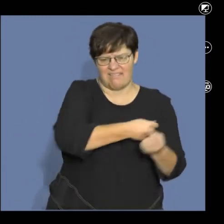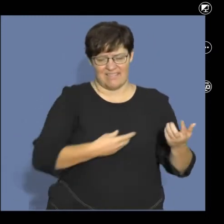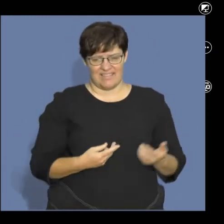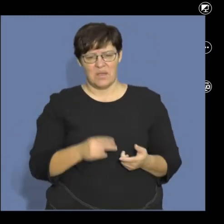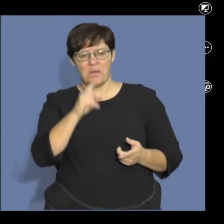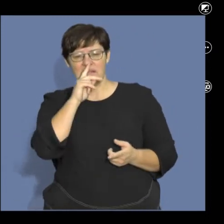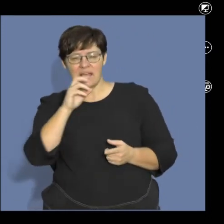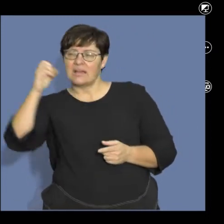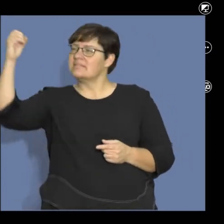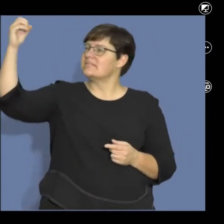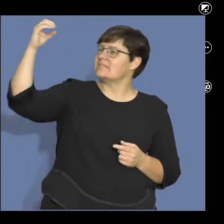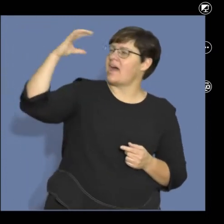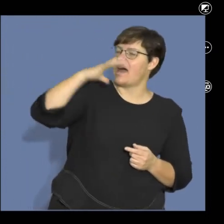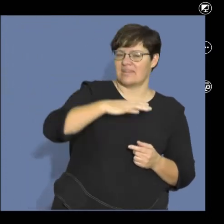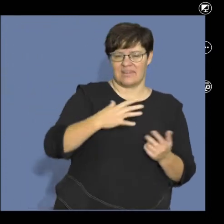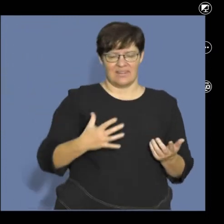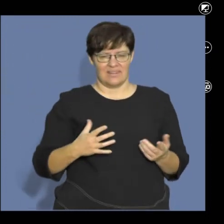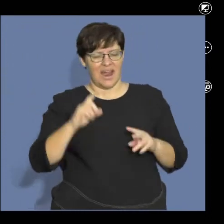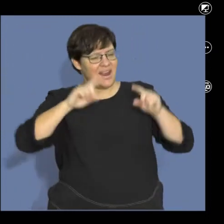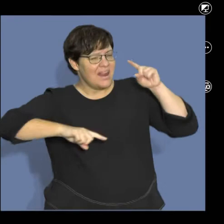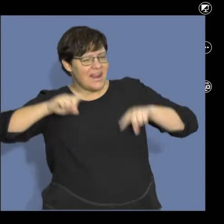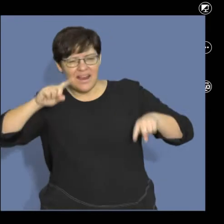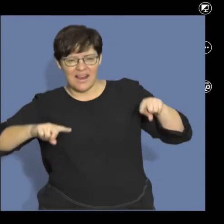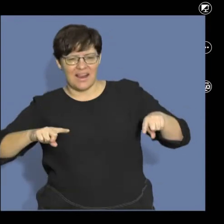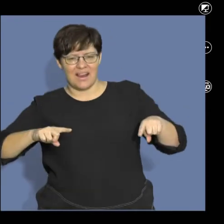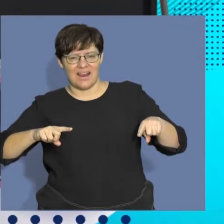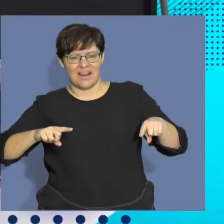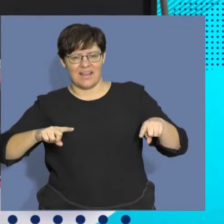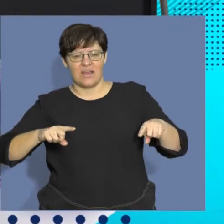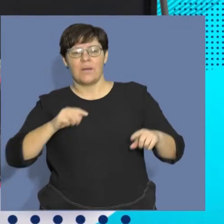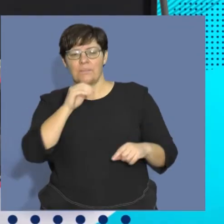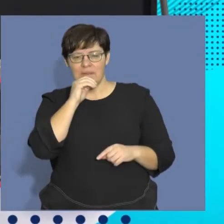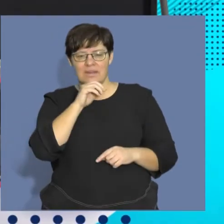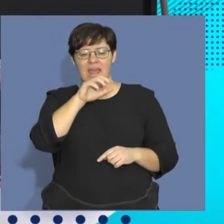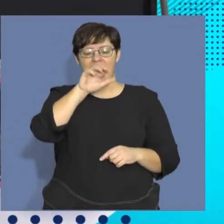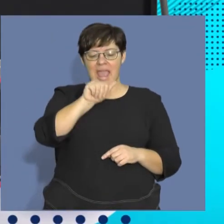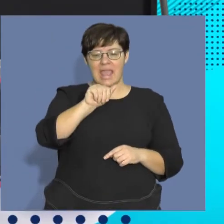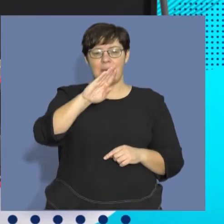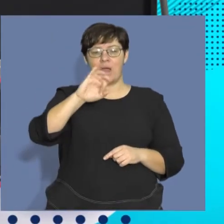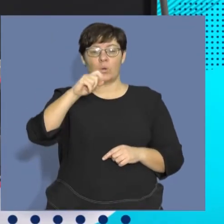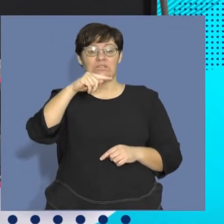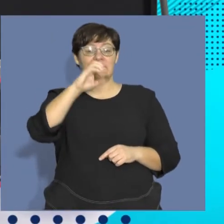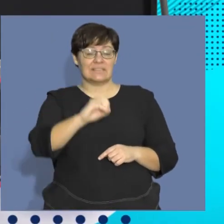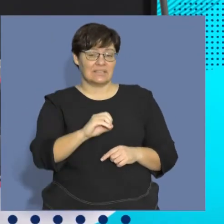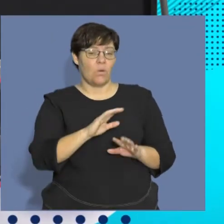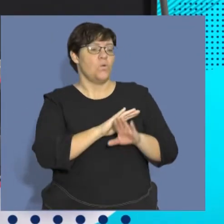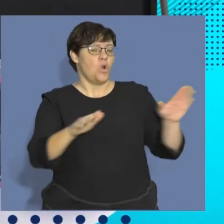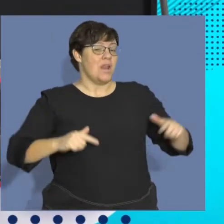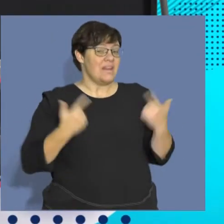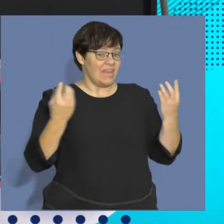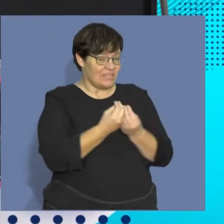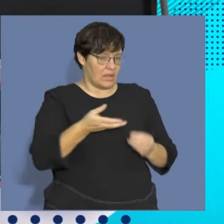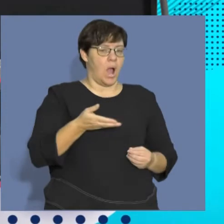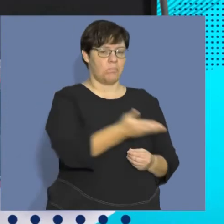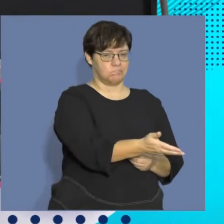that there's sunlight, there's soil. There are abiotic factors as well, or